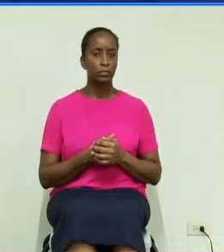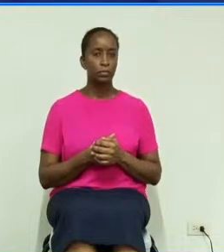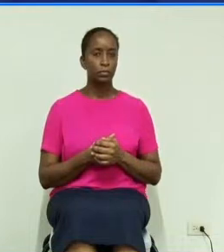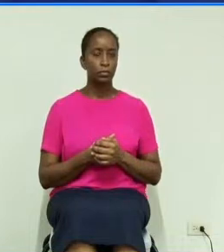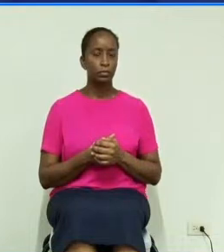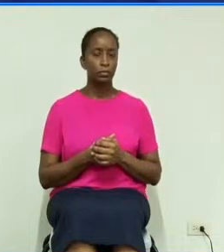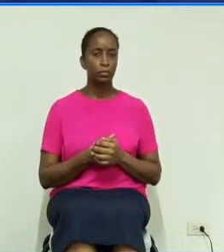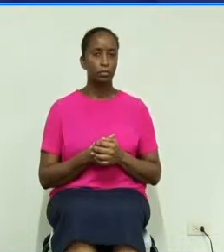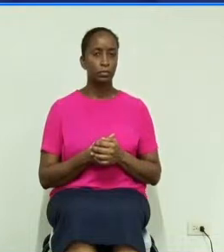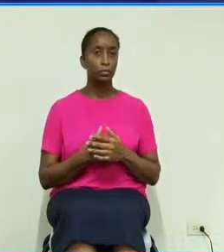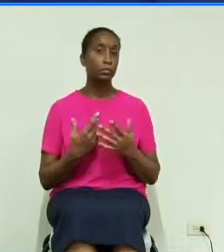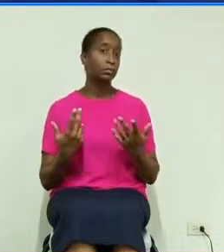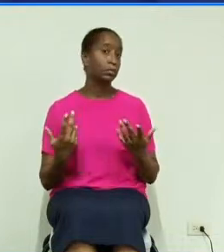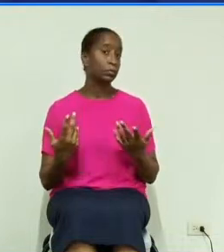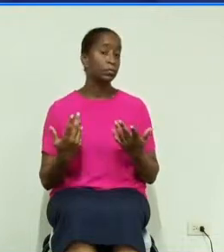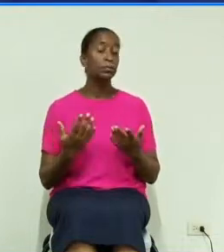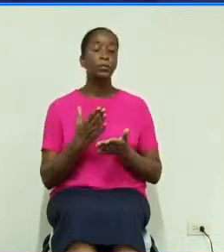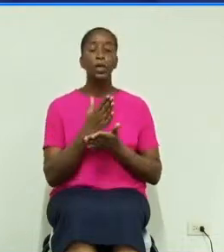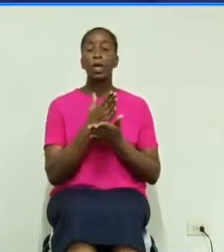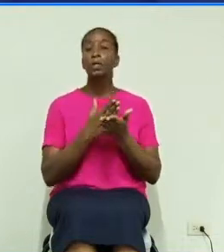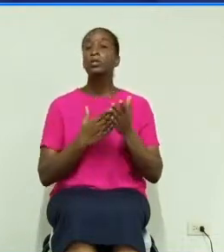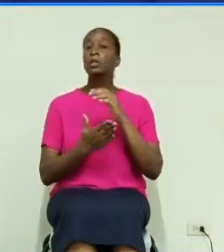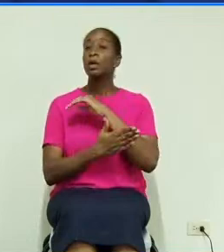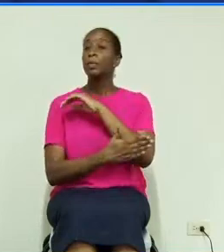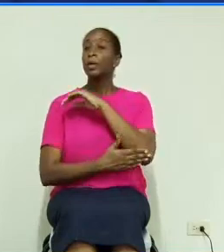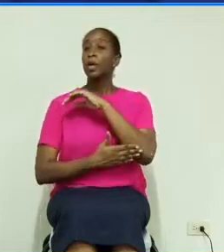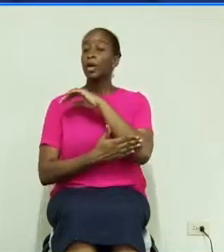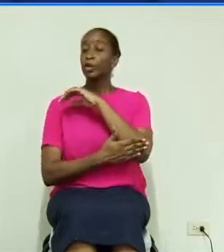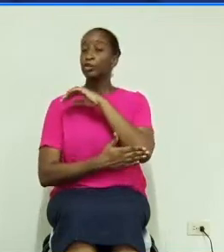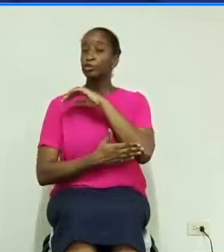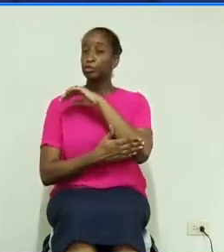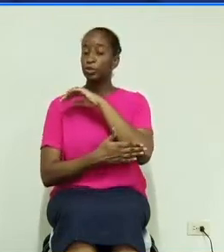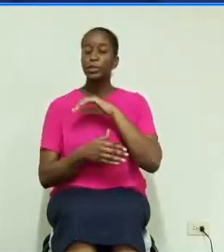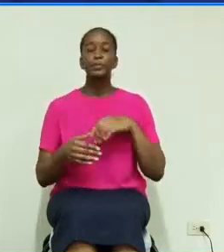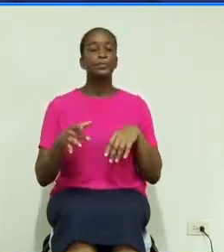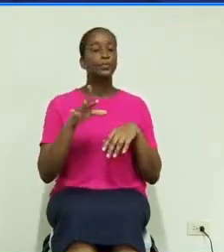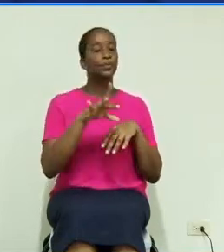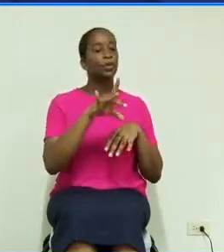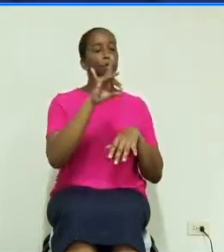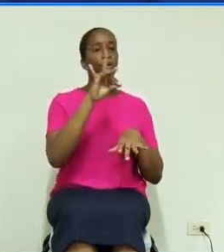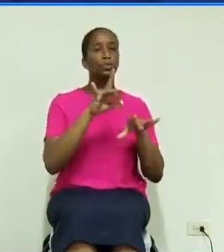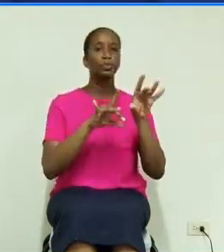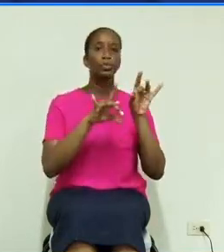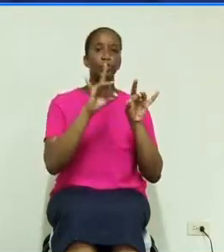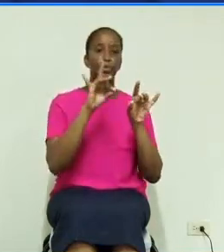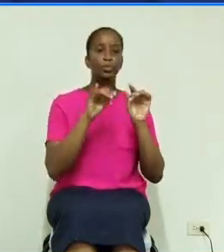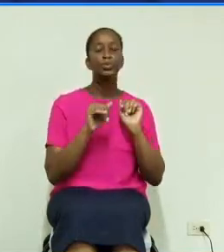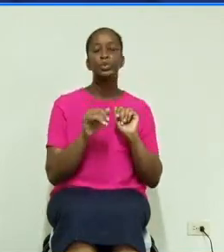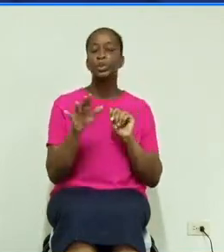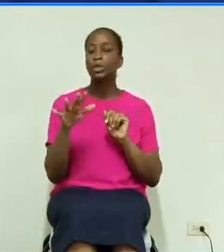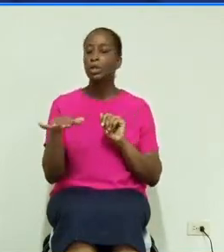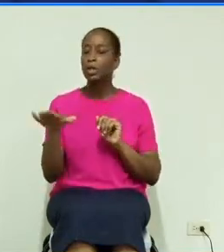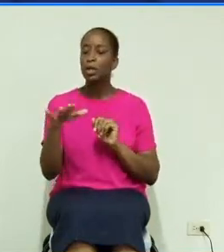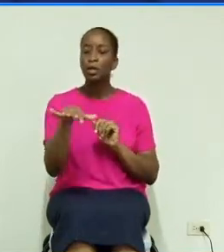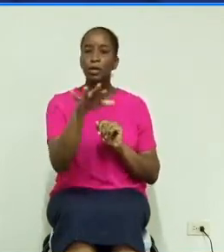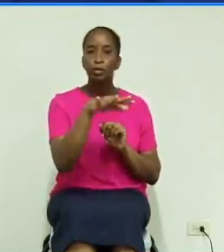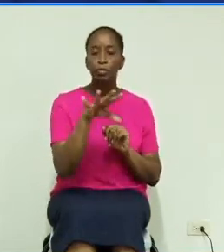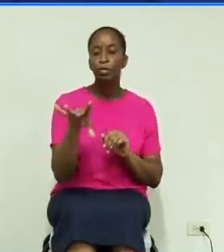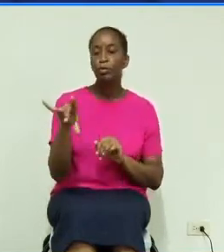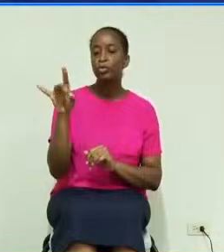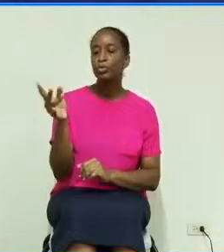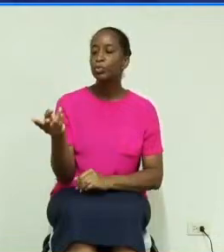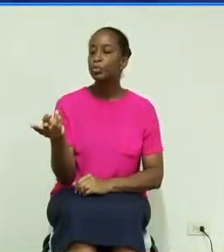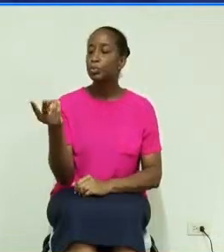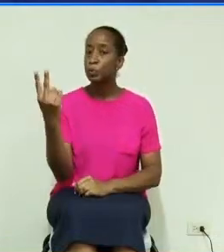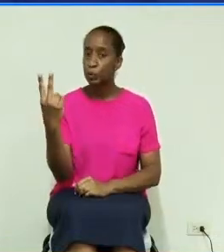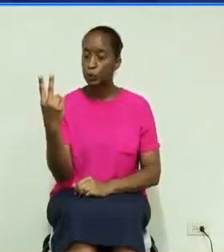maybe 2 representatives from each province or each region. In some spaces, you would have certain communities represented